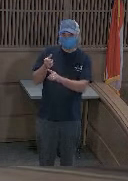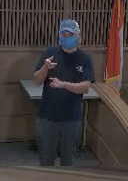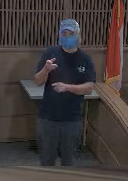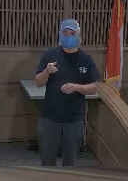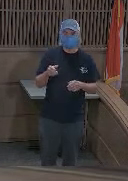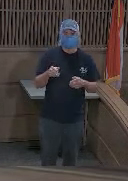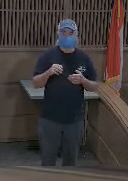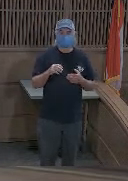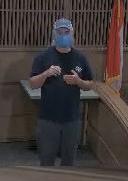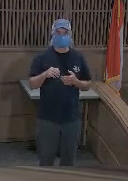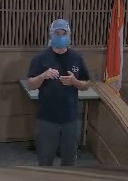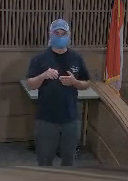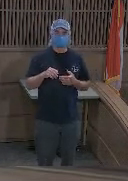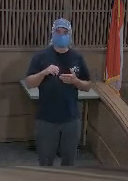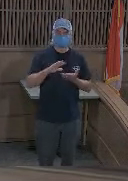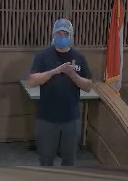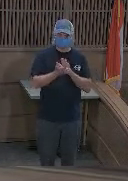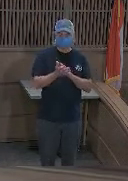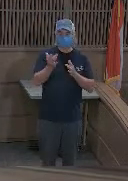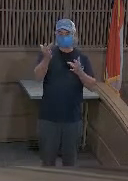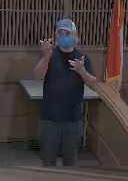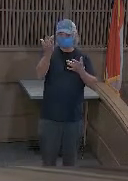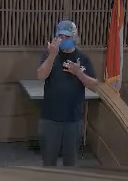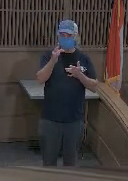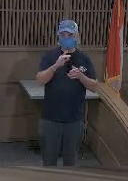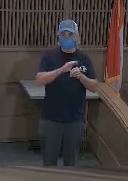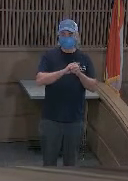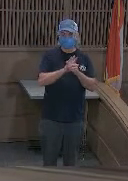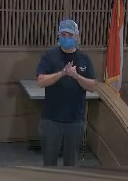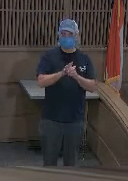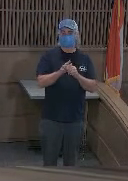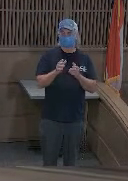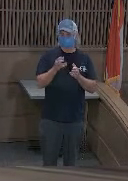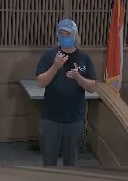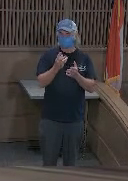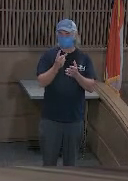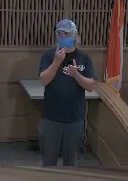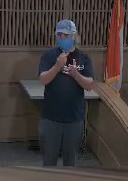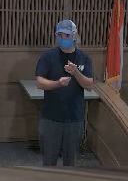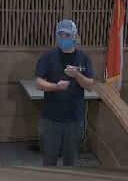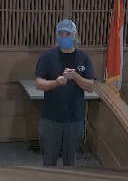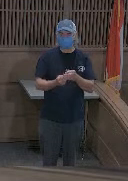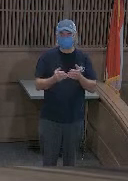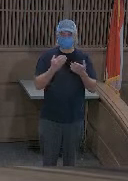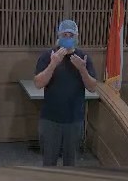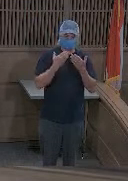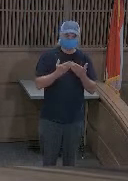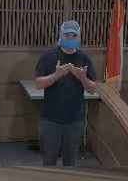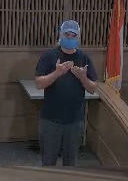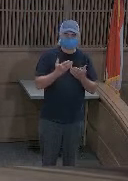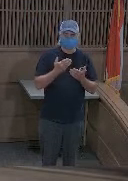contracted COVID at the same time. Both of these fellows in good health.